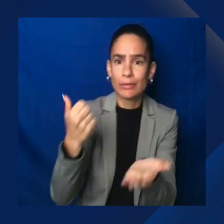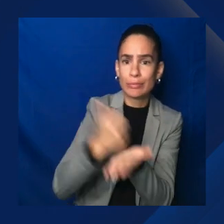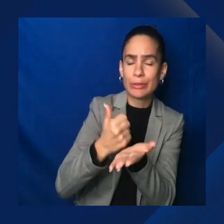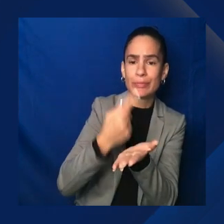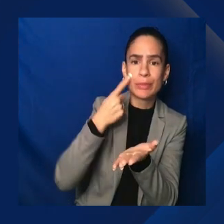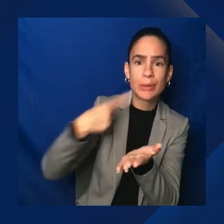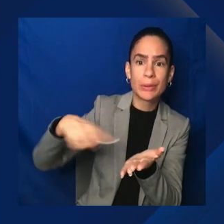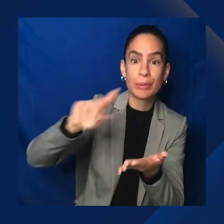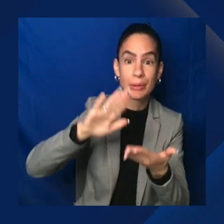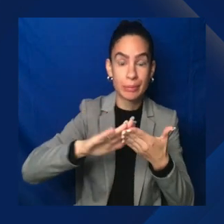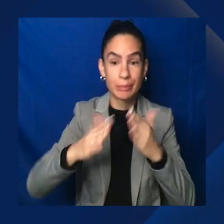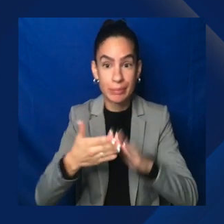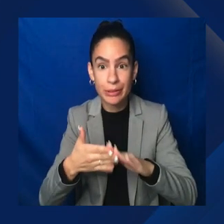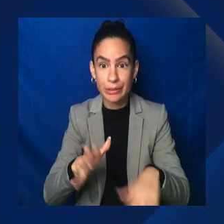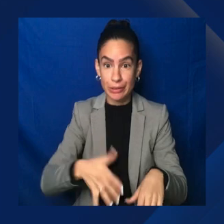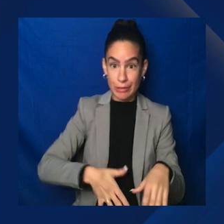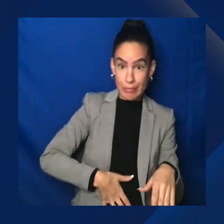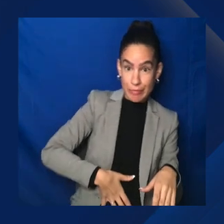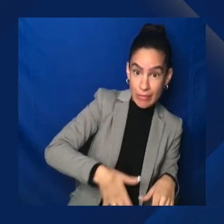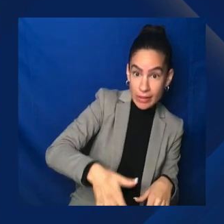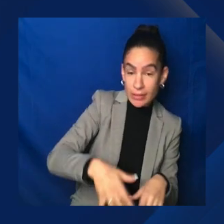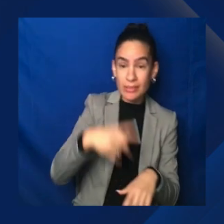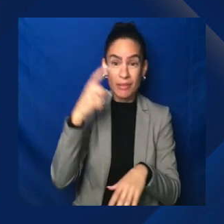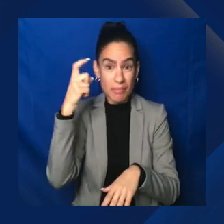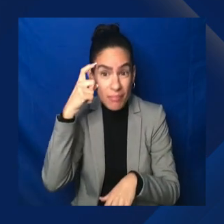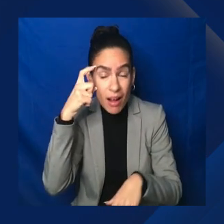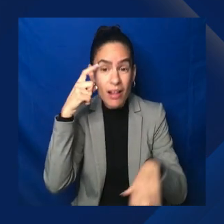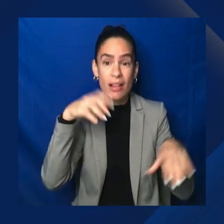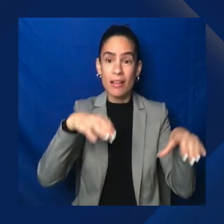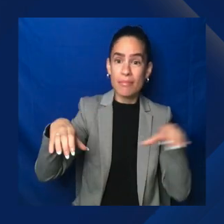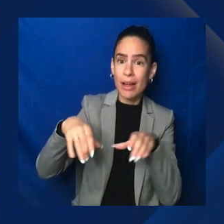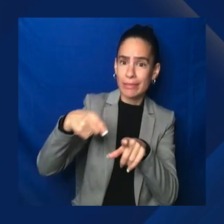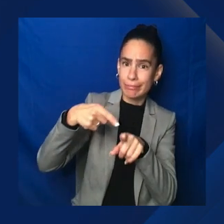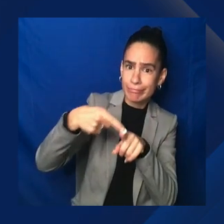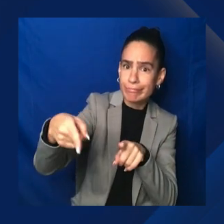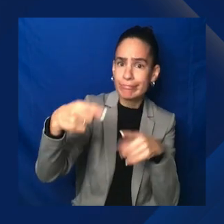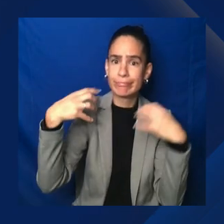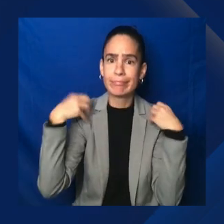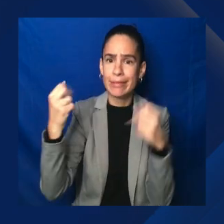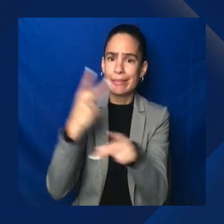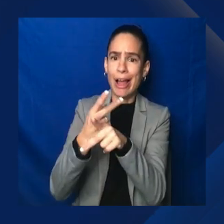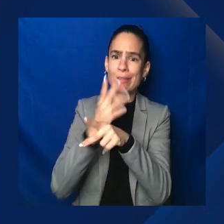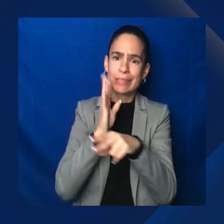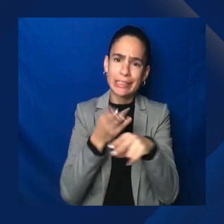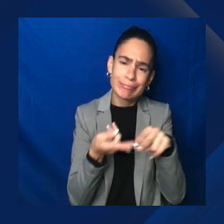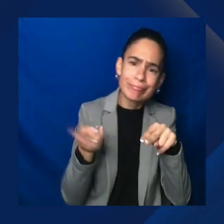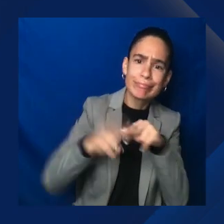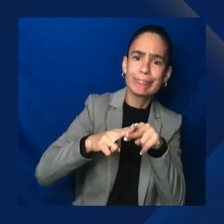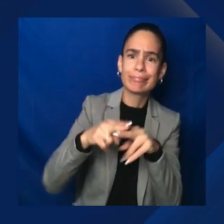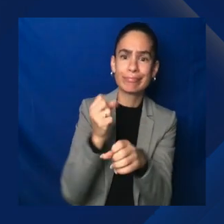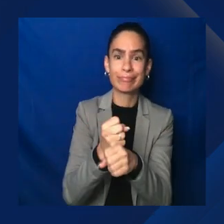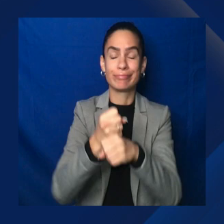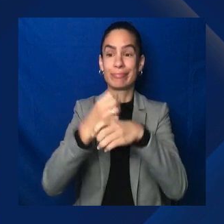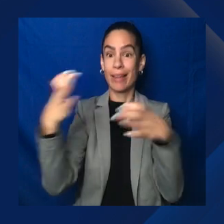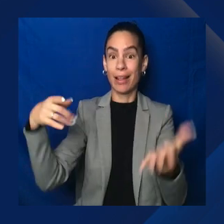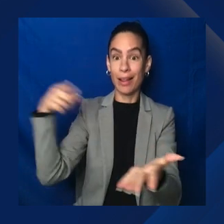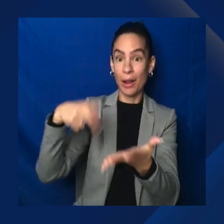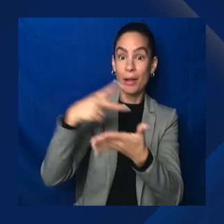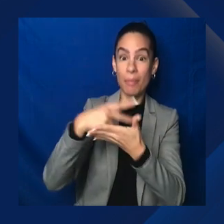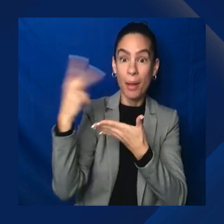health care workforce. So programs and community improvements implemented by community-based